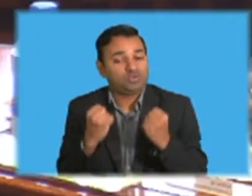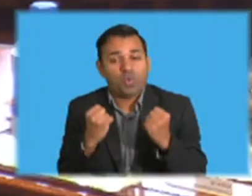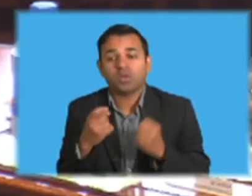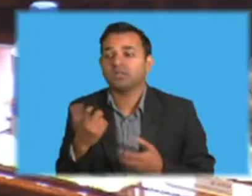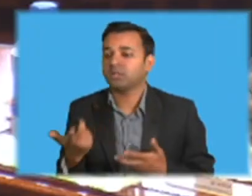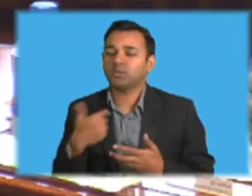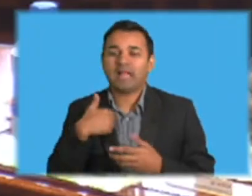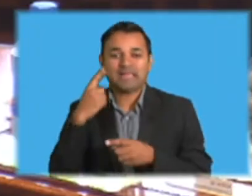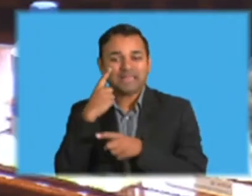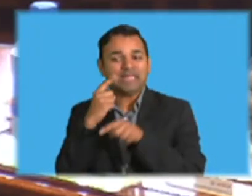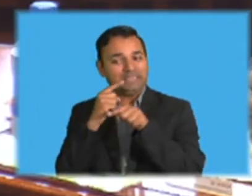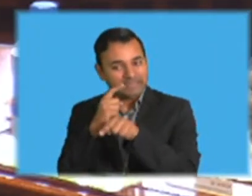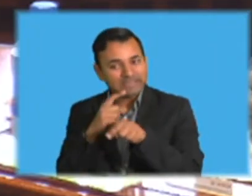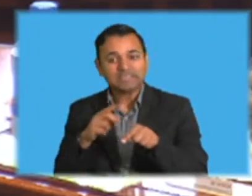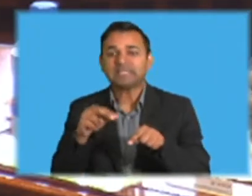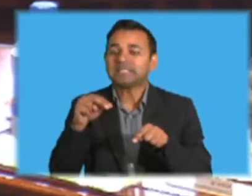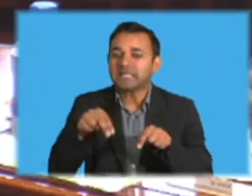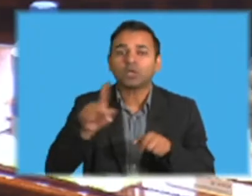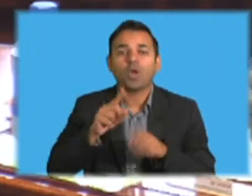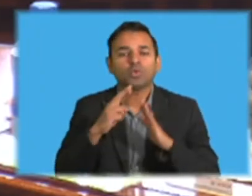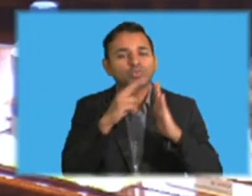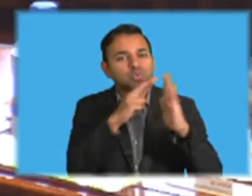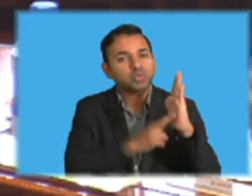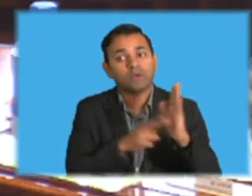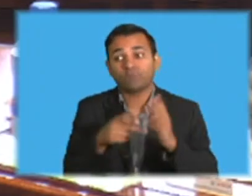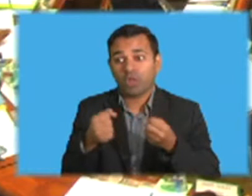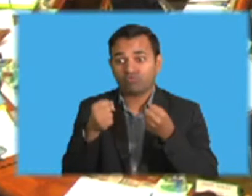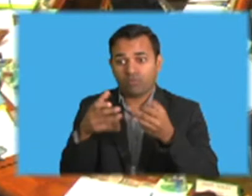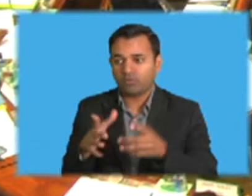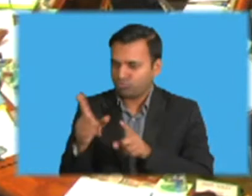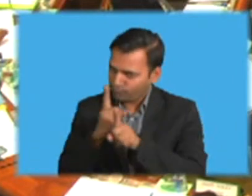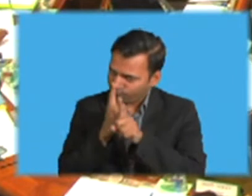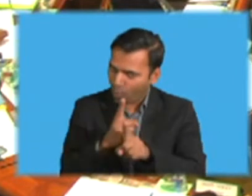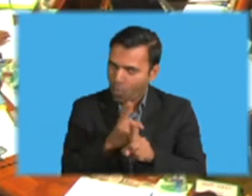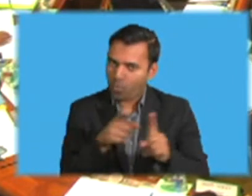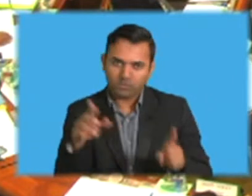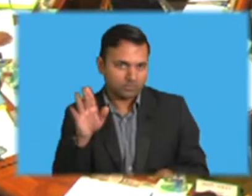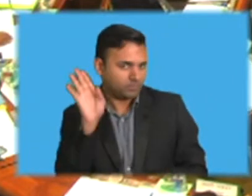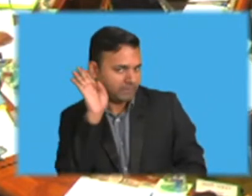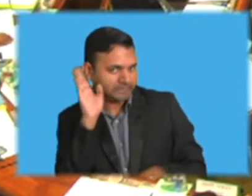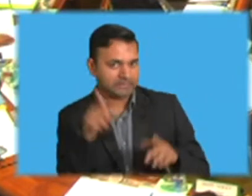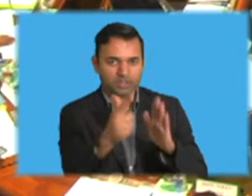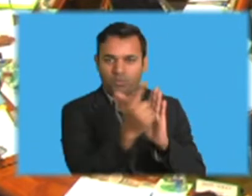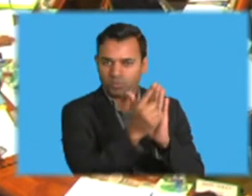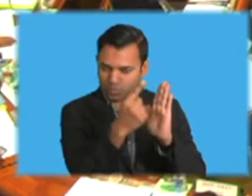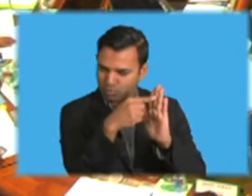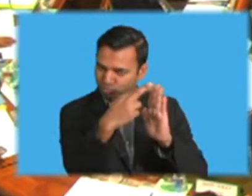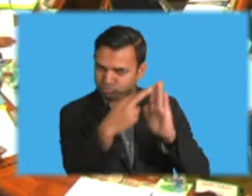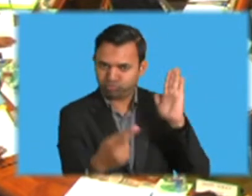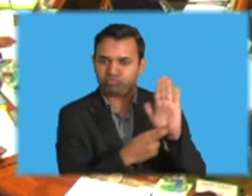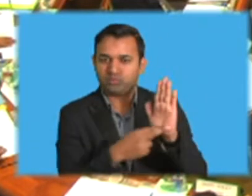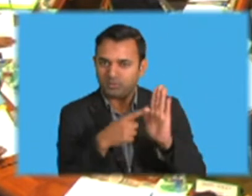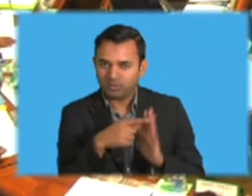a particular set of rules and regulations around ensuring that bus drivers do not actually continue to take cash